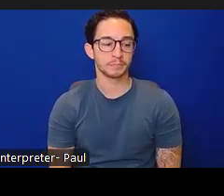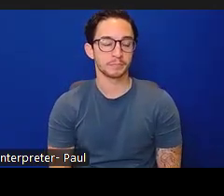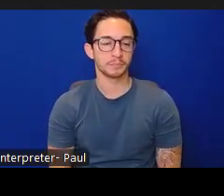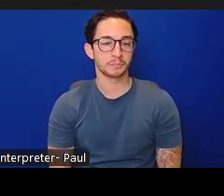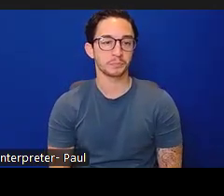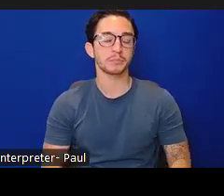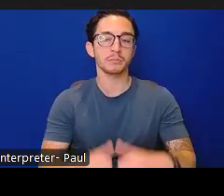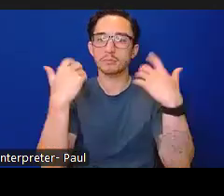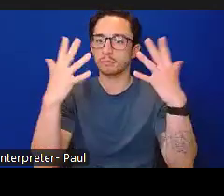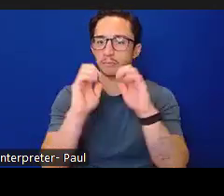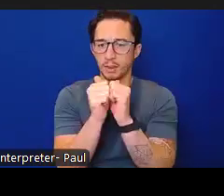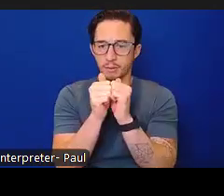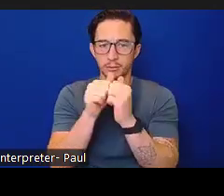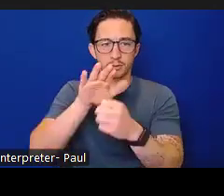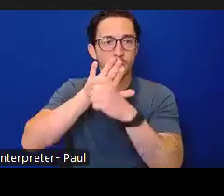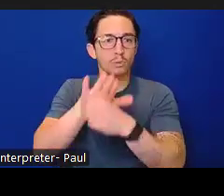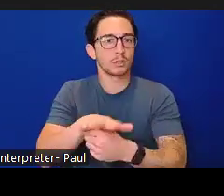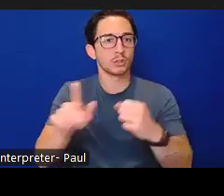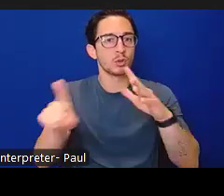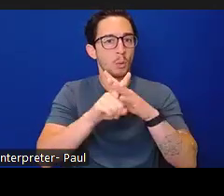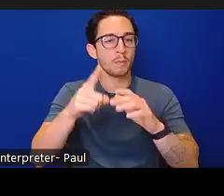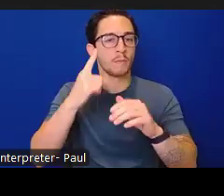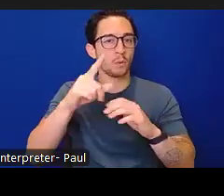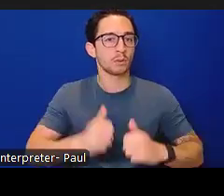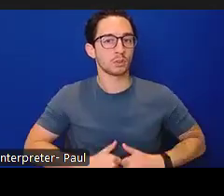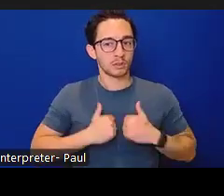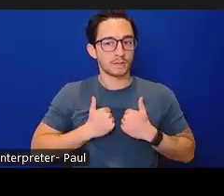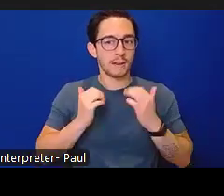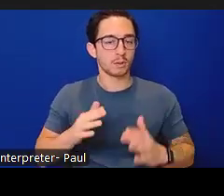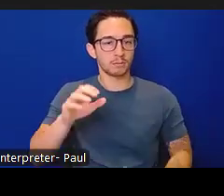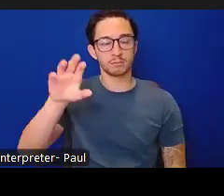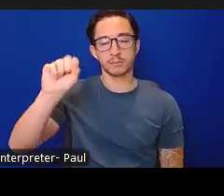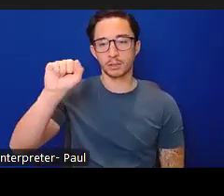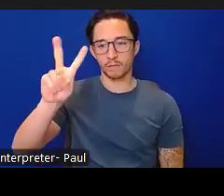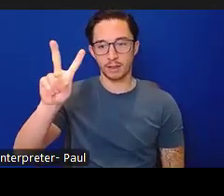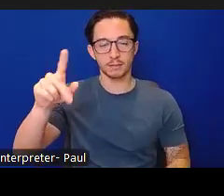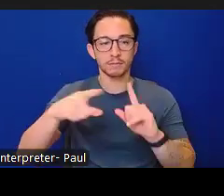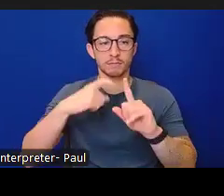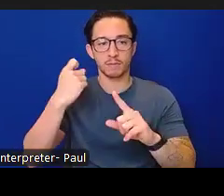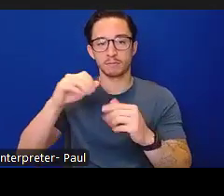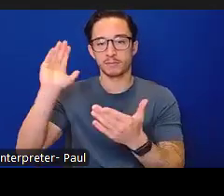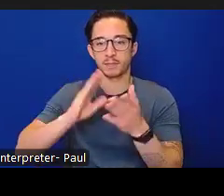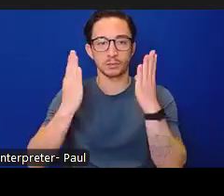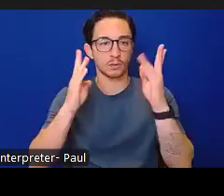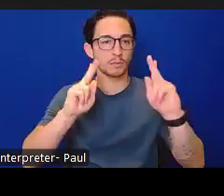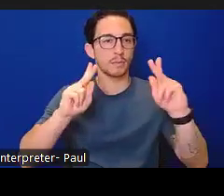So, how does oppression show up for a survivor of sexual violence from an underserved population?